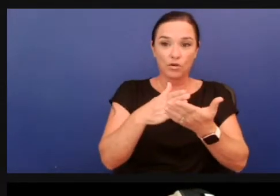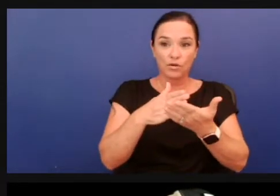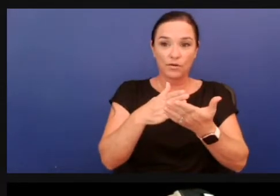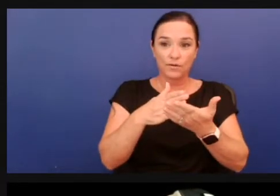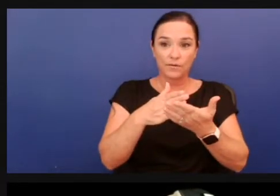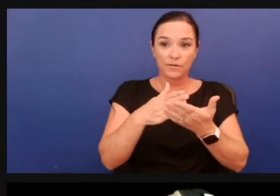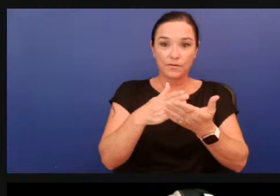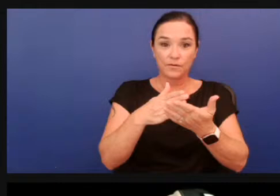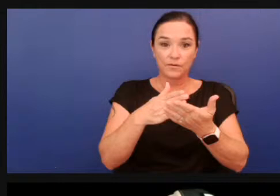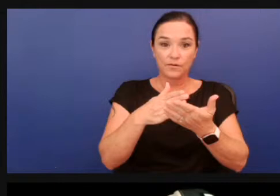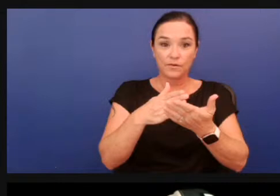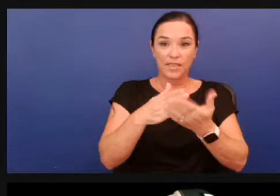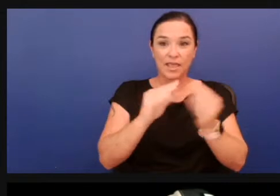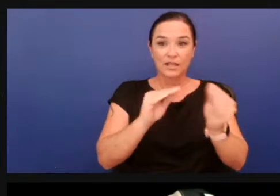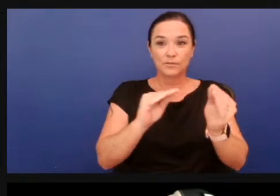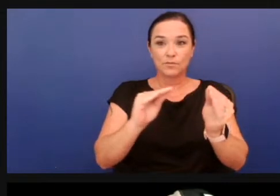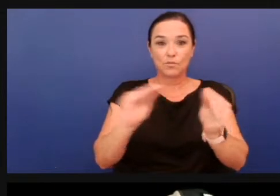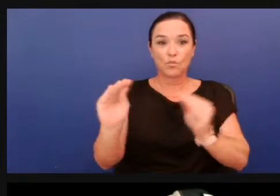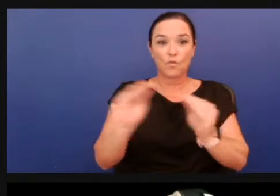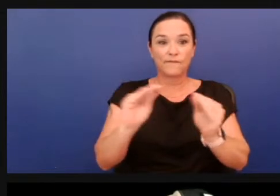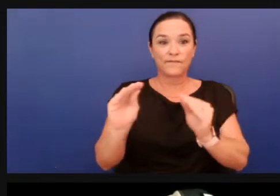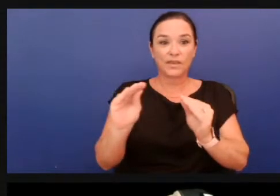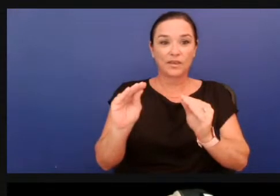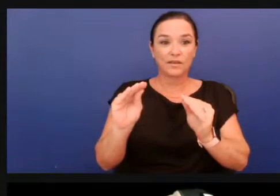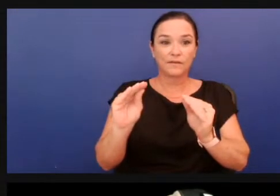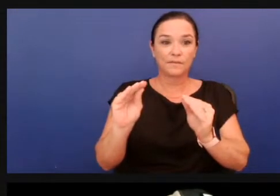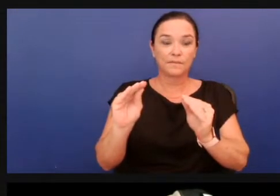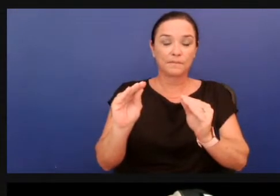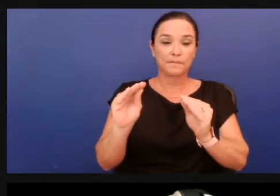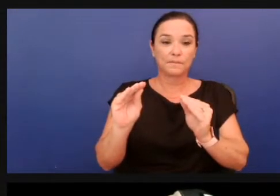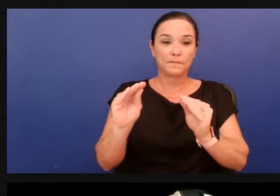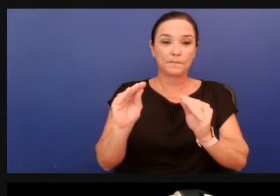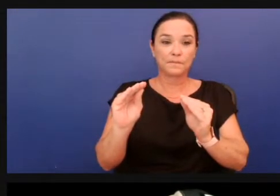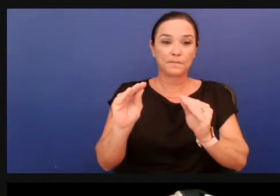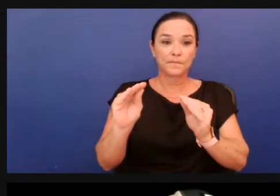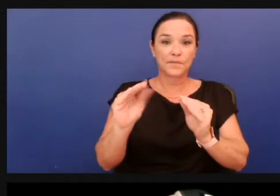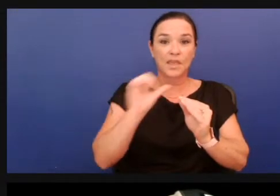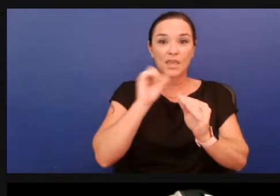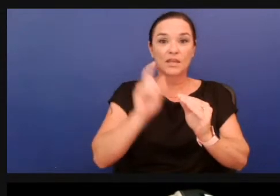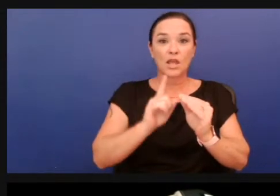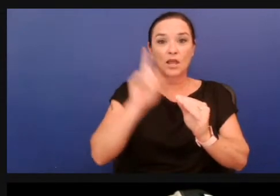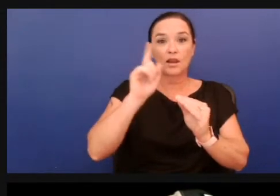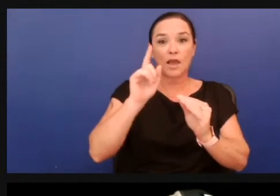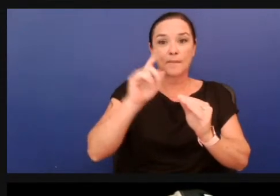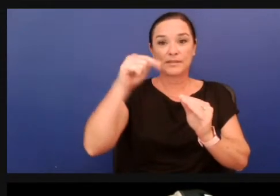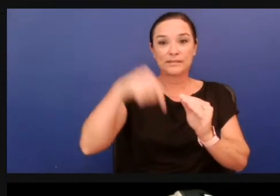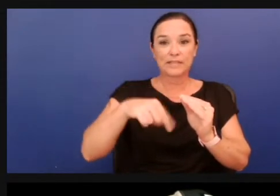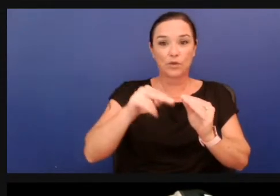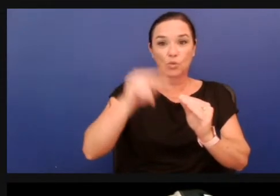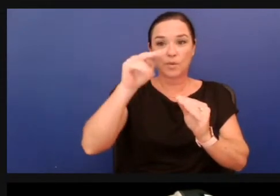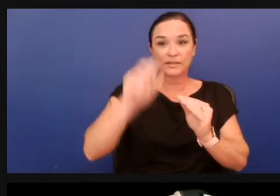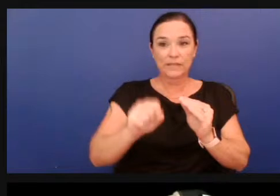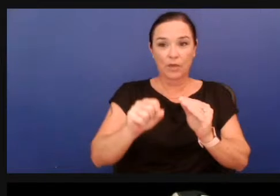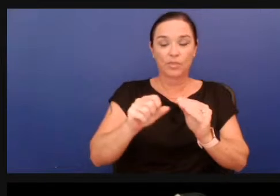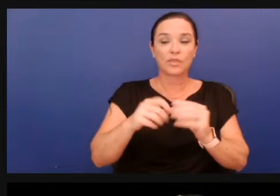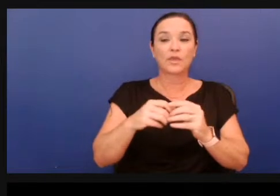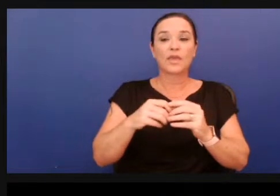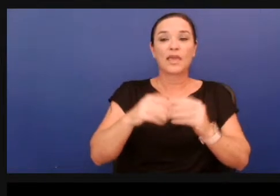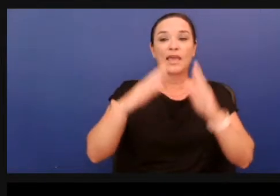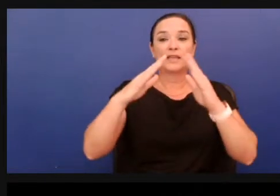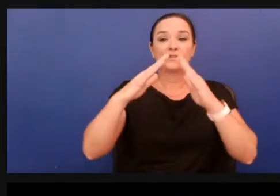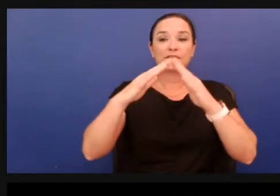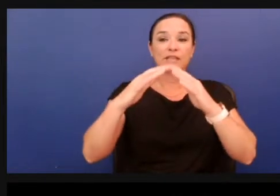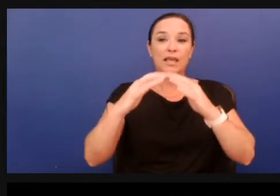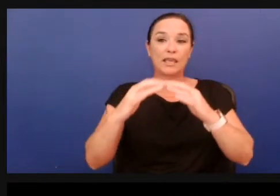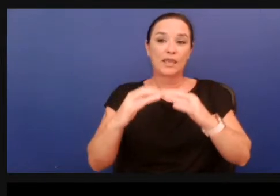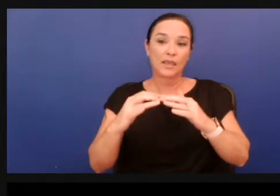been moving. And this is not the up and down, but the north-south. So it's sagging back to